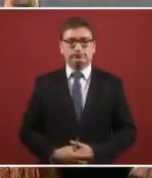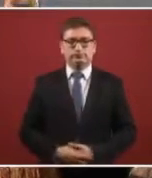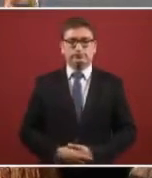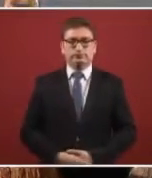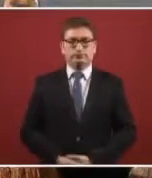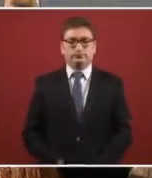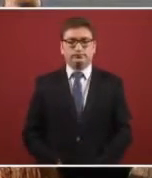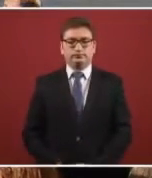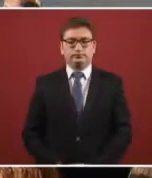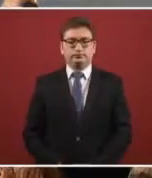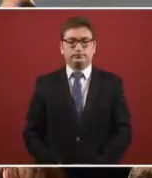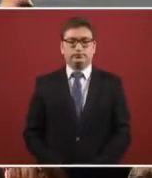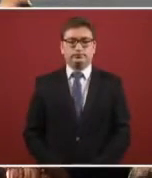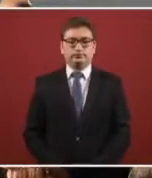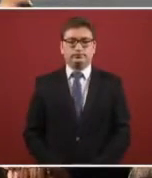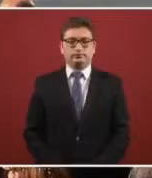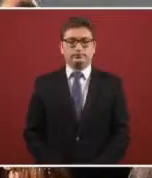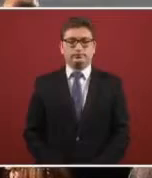So he's got to look it up.